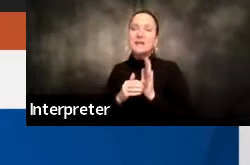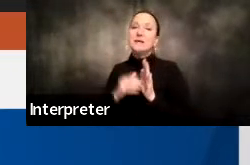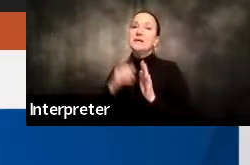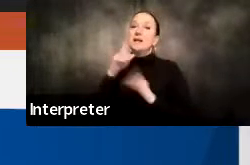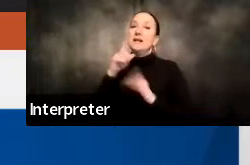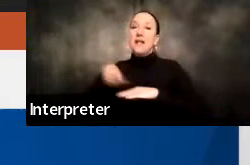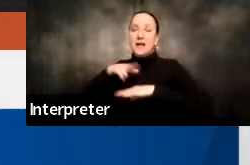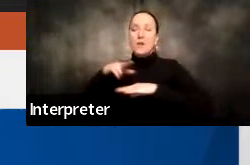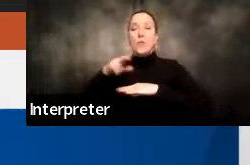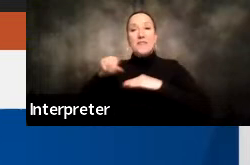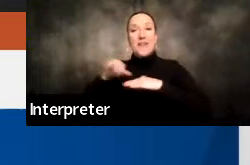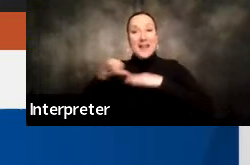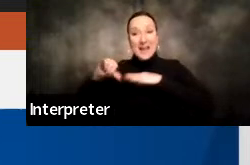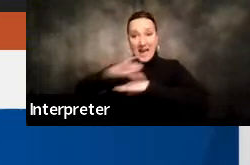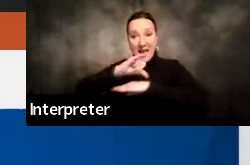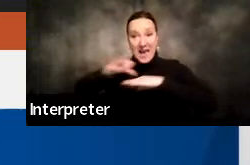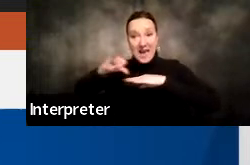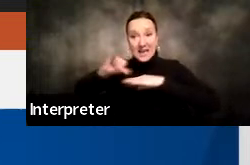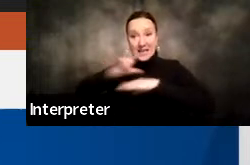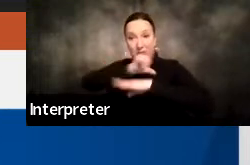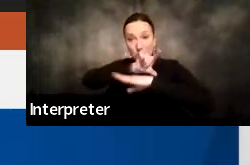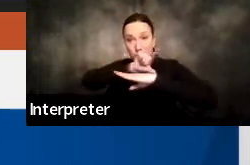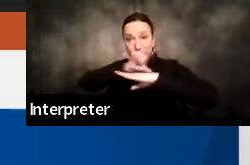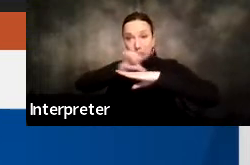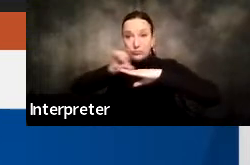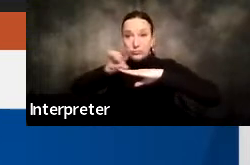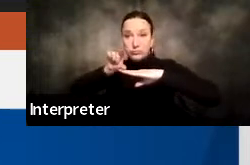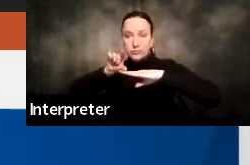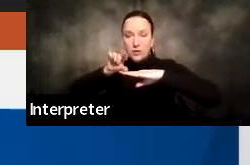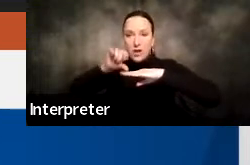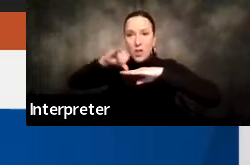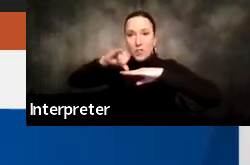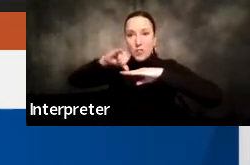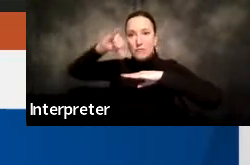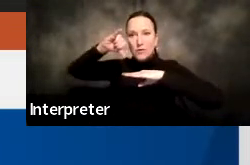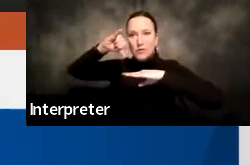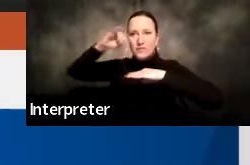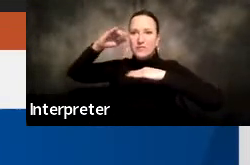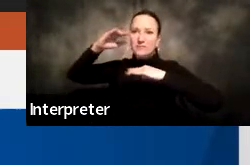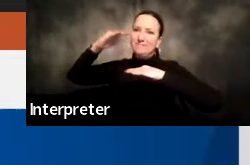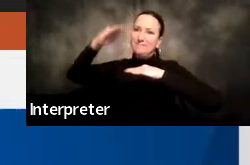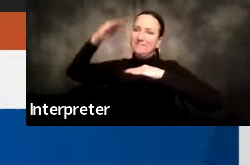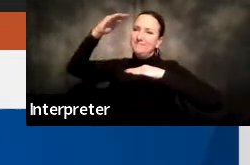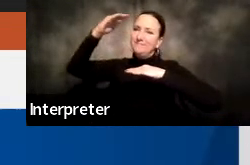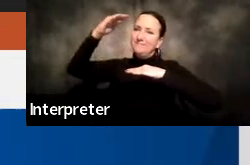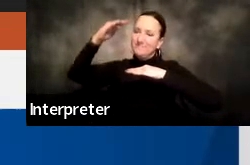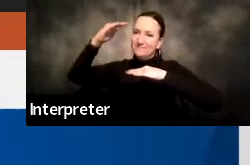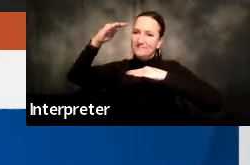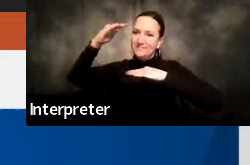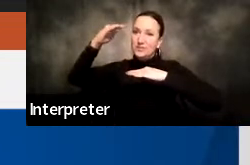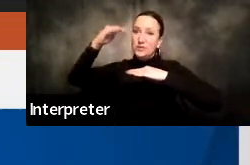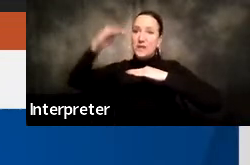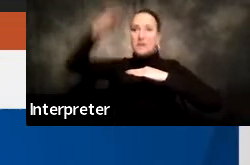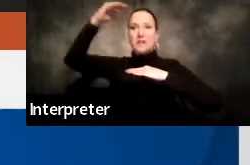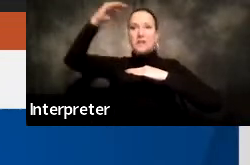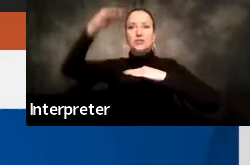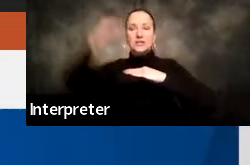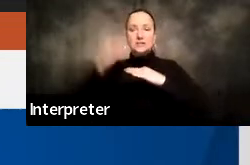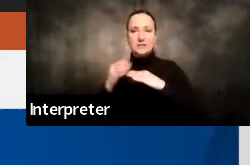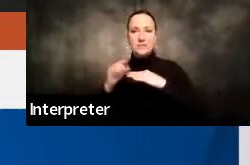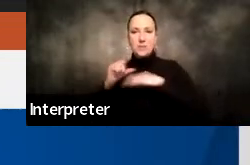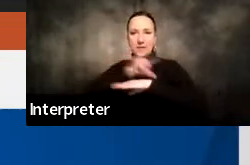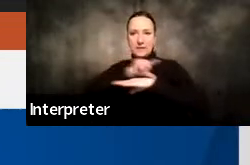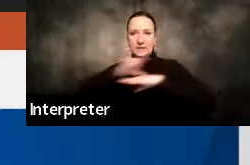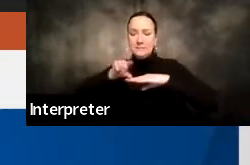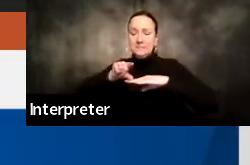natural light to the first floor was blocked by where the porch roof was, so the height was increased. The applicant was